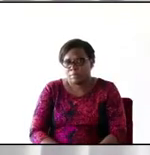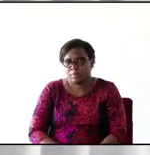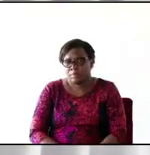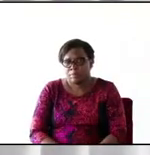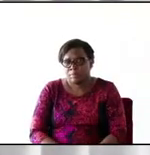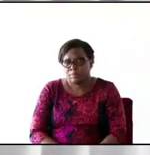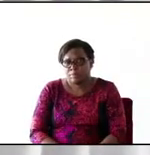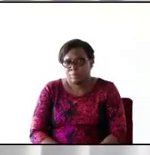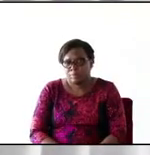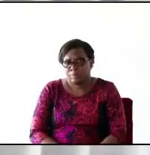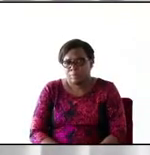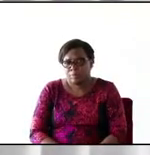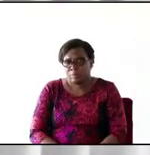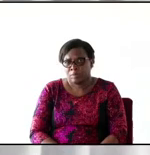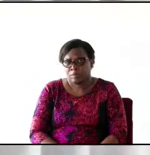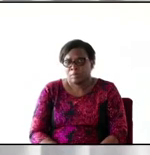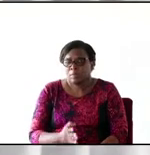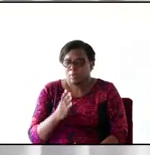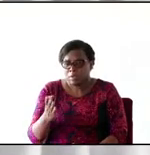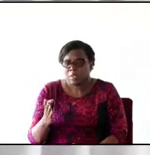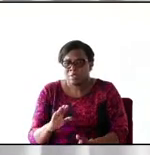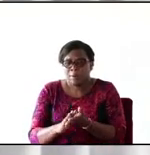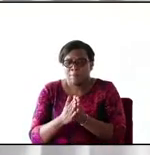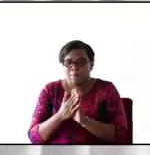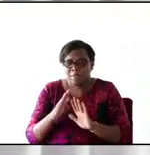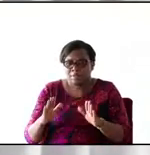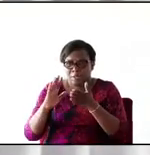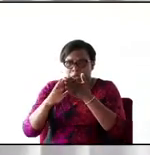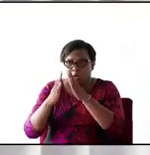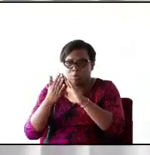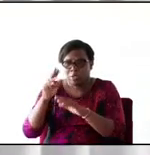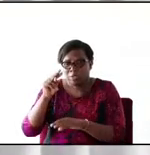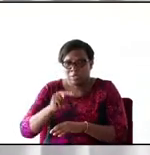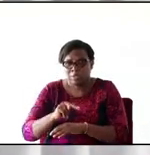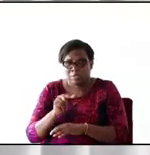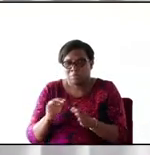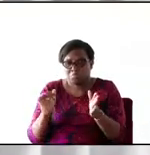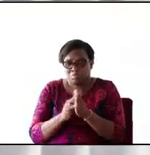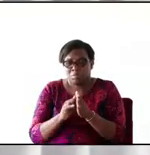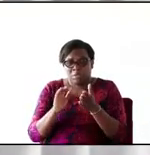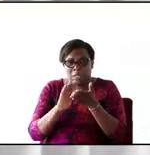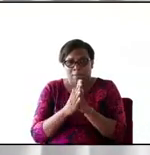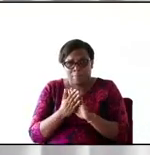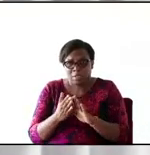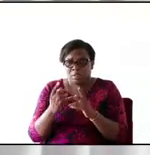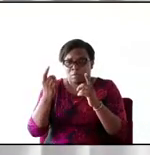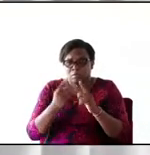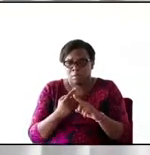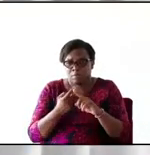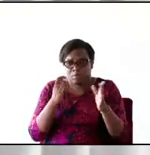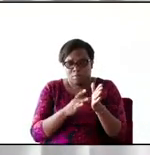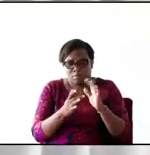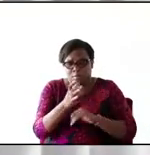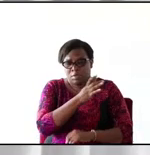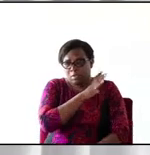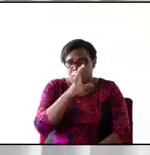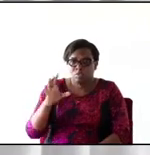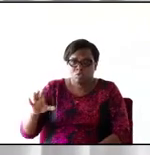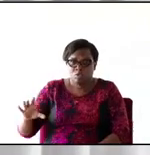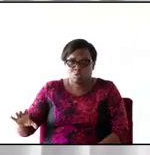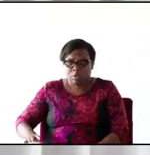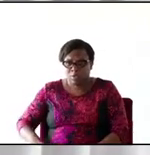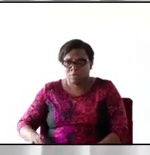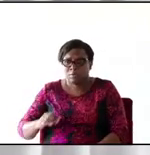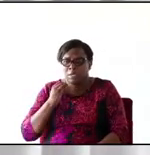There is a peace that the community needs, and that peace comes from Jesus Christ. It is